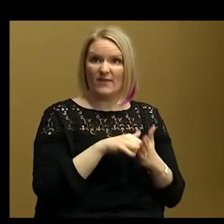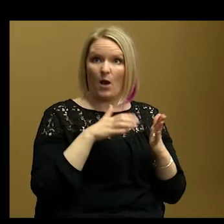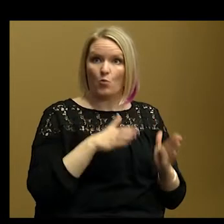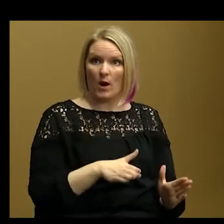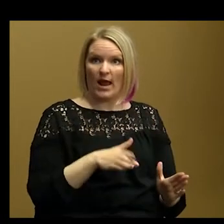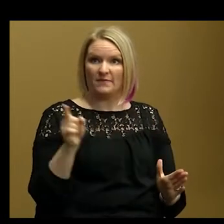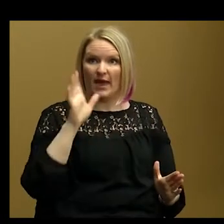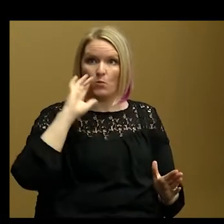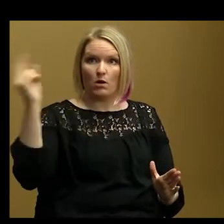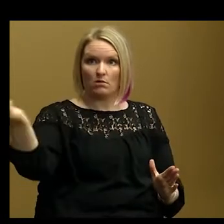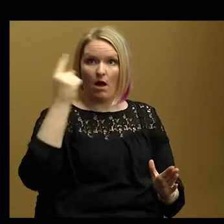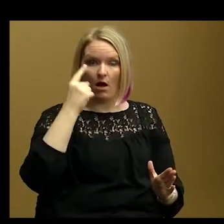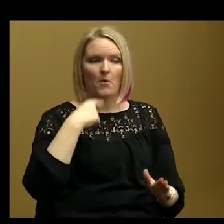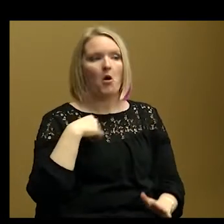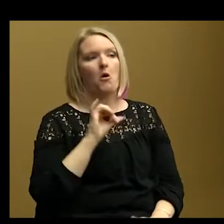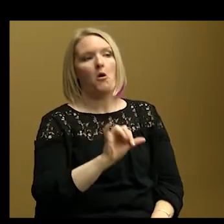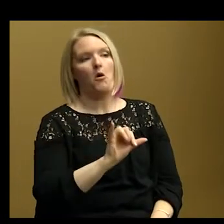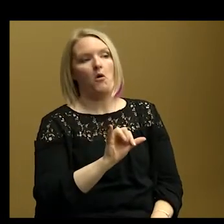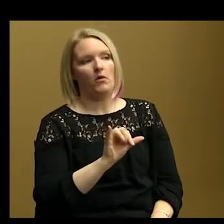to come running.